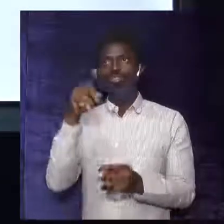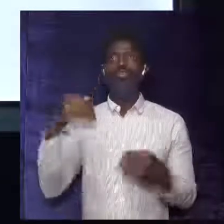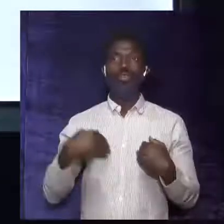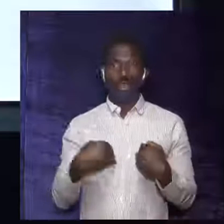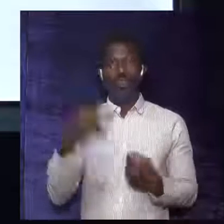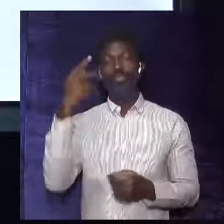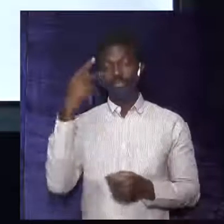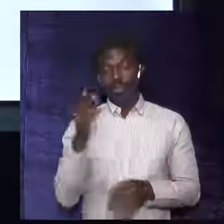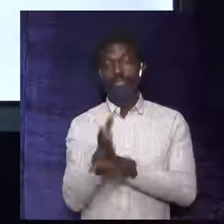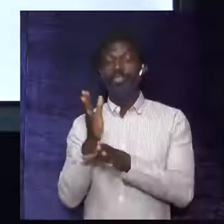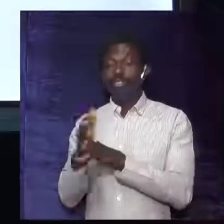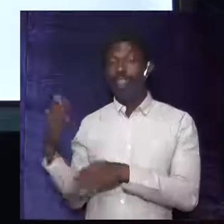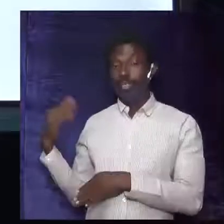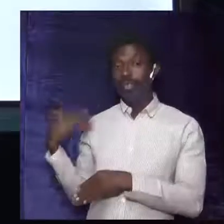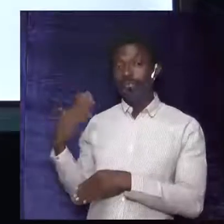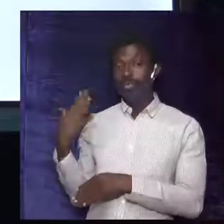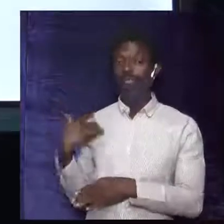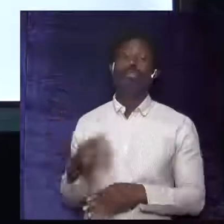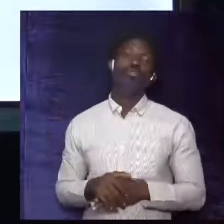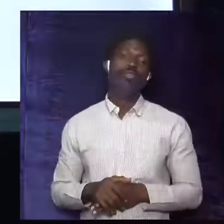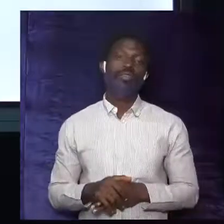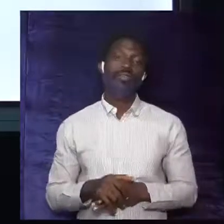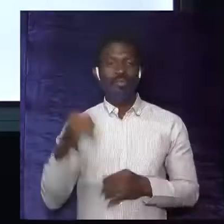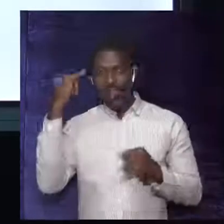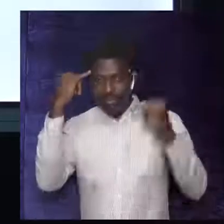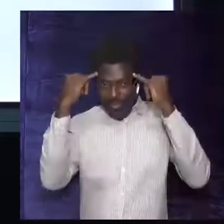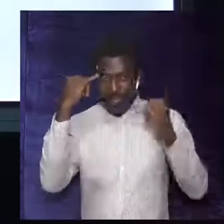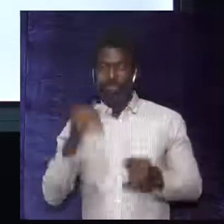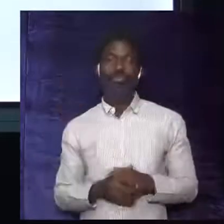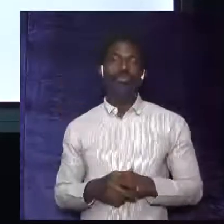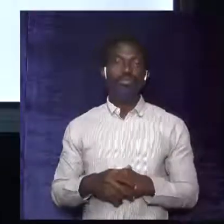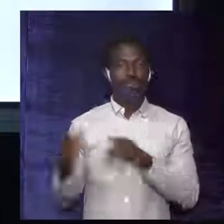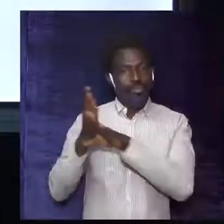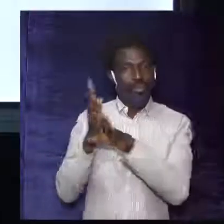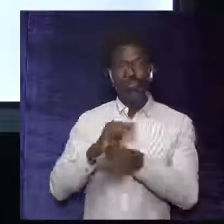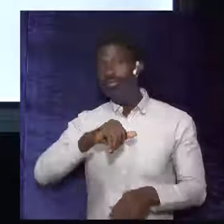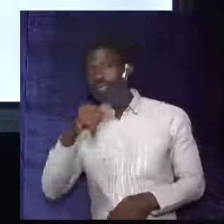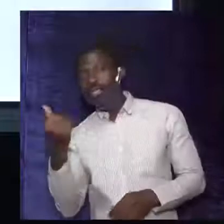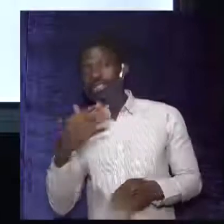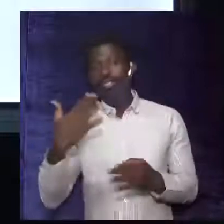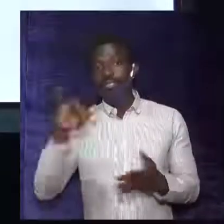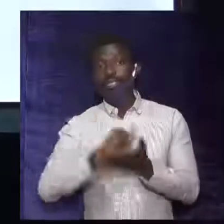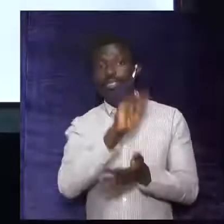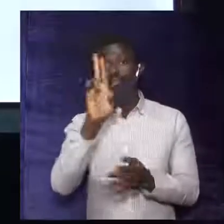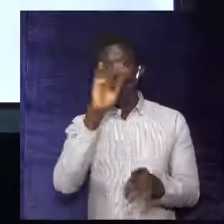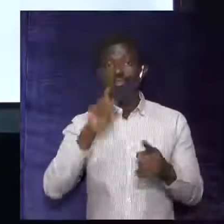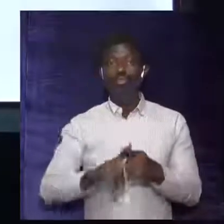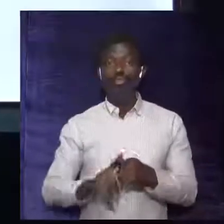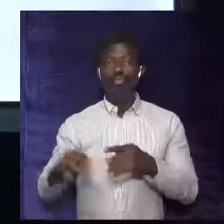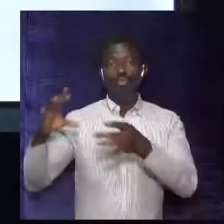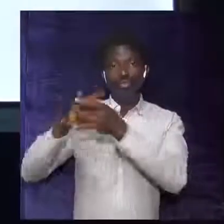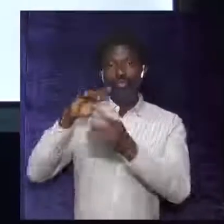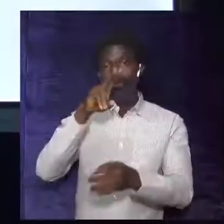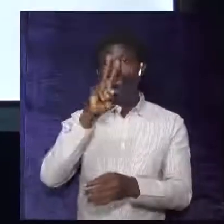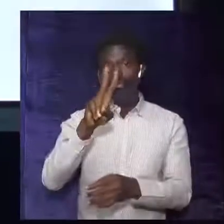lines before. You probably are imagining it in your head right now. Oh, line. But any shape that you use to join 2